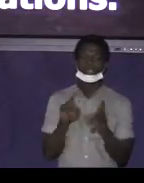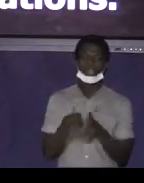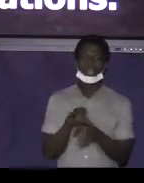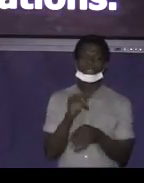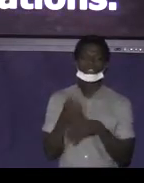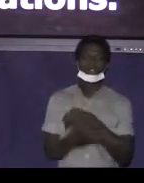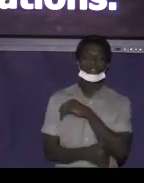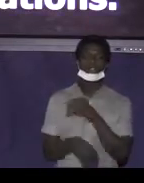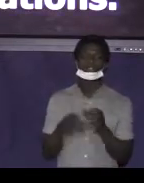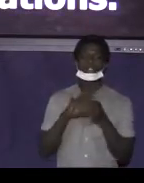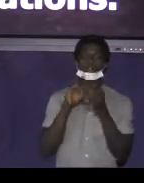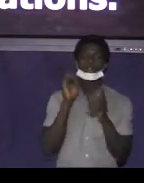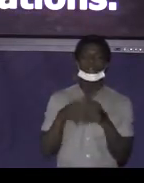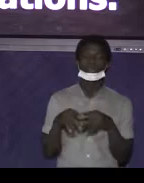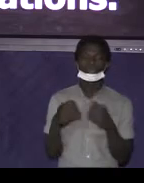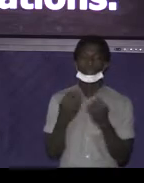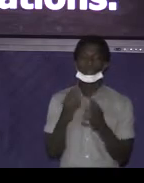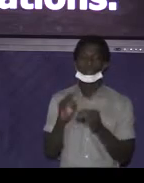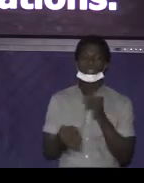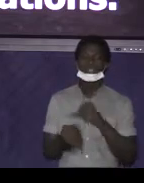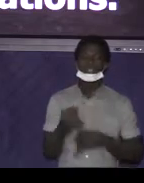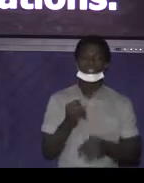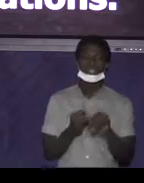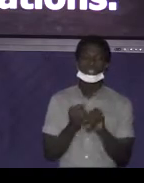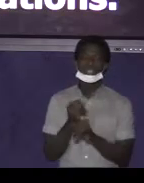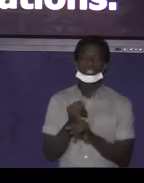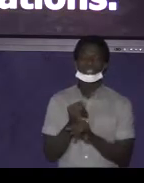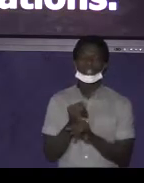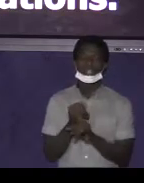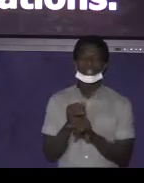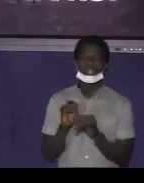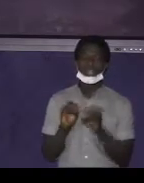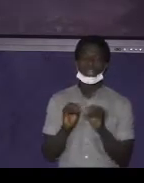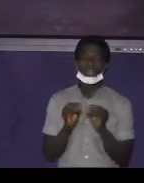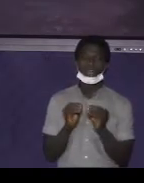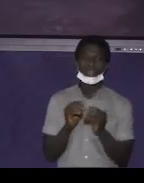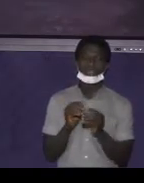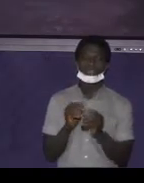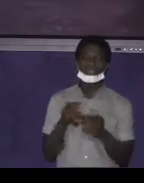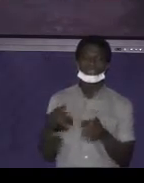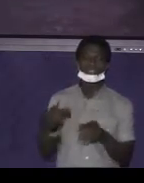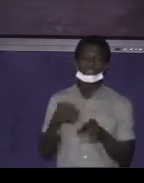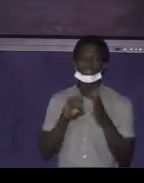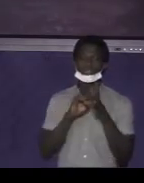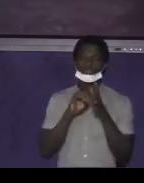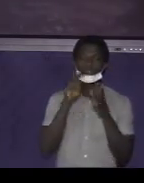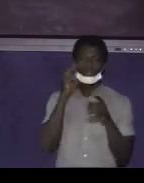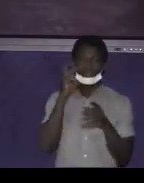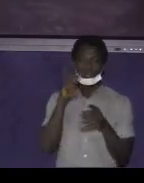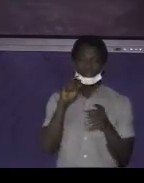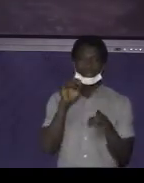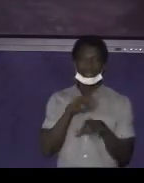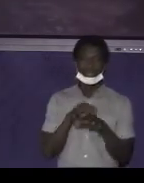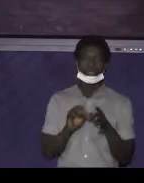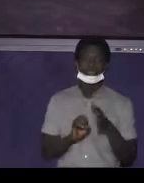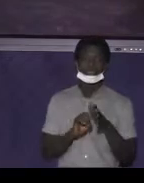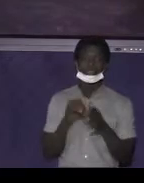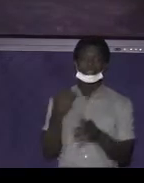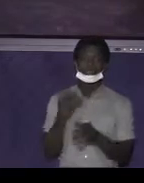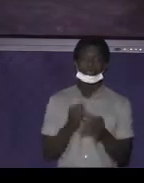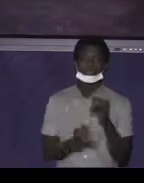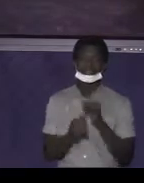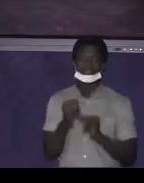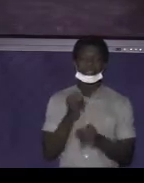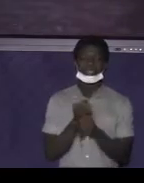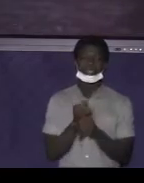country, belongs to many international organizations. So let's look at the examples of